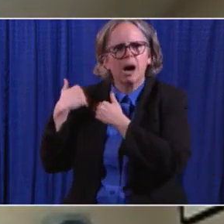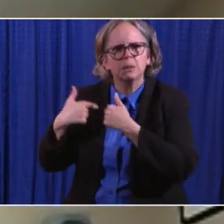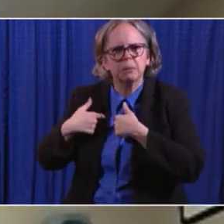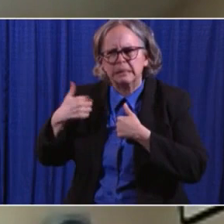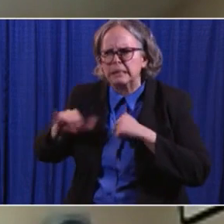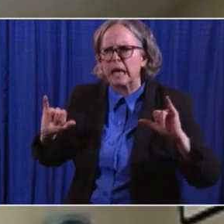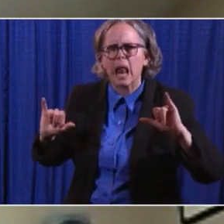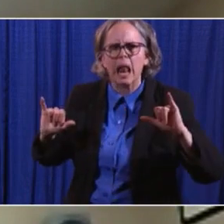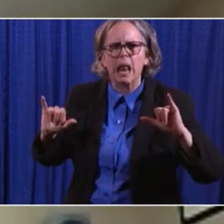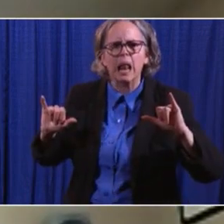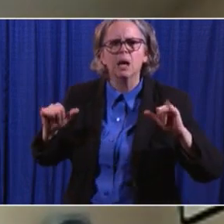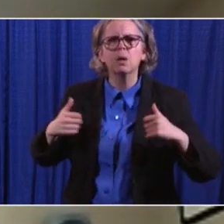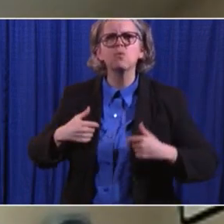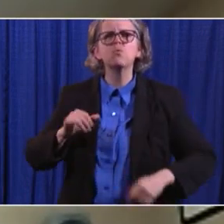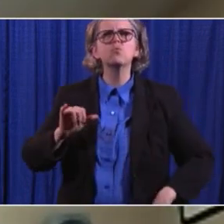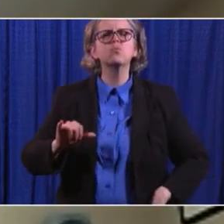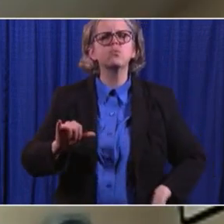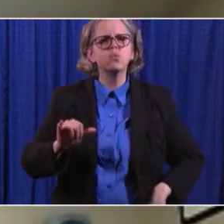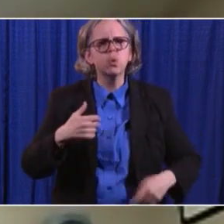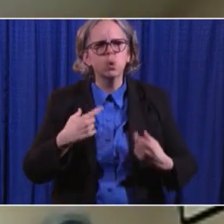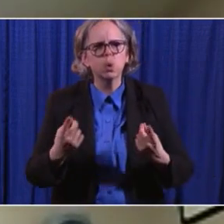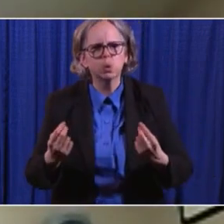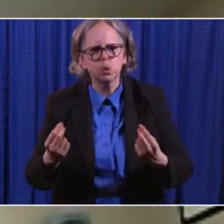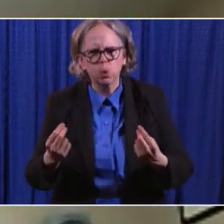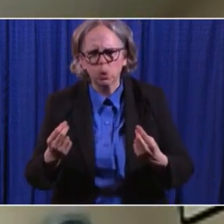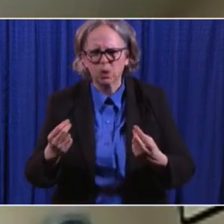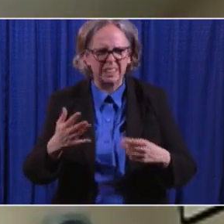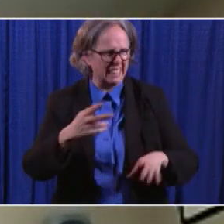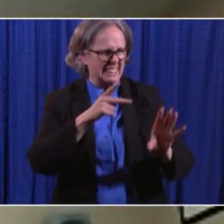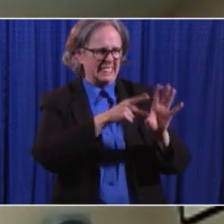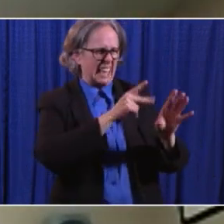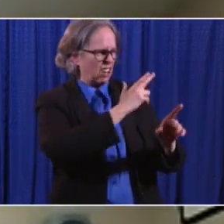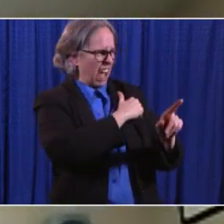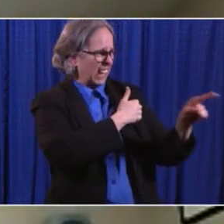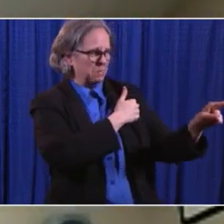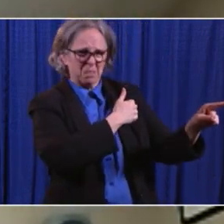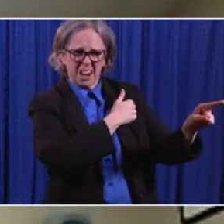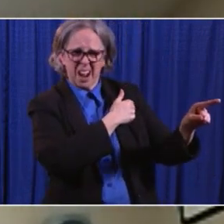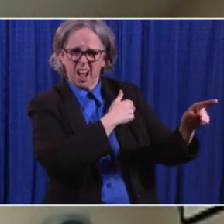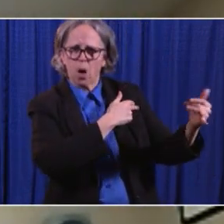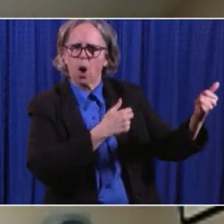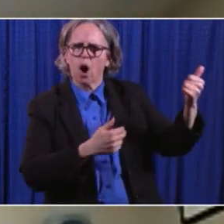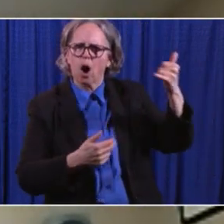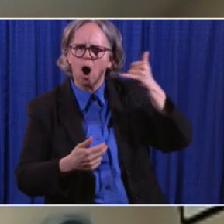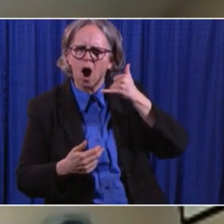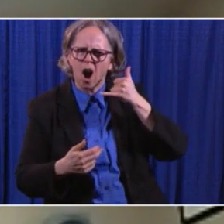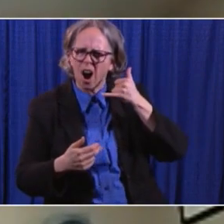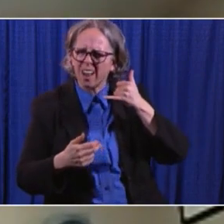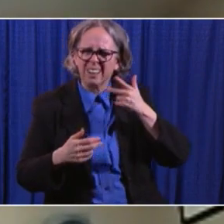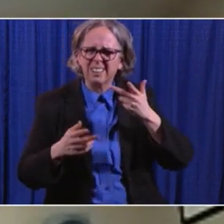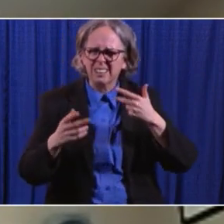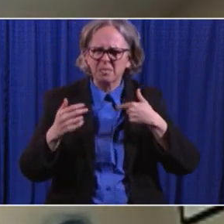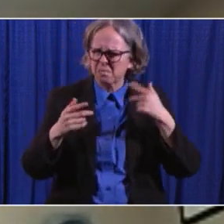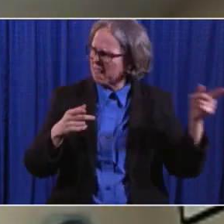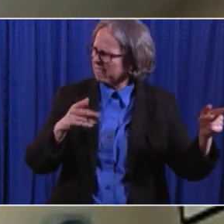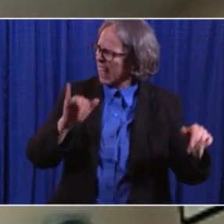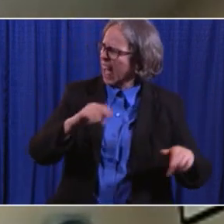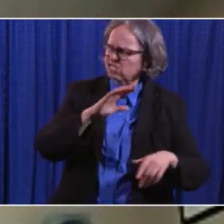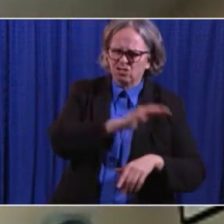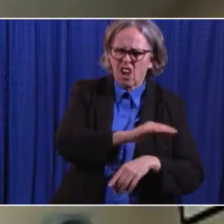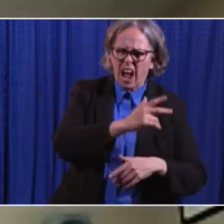phone calls from psychiatric hospitals that say a children is ready to be discharged. And if it's unsafe for that child to go